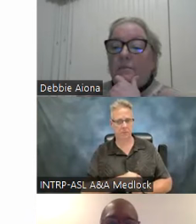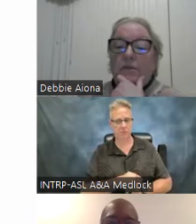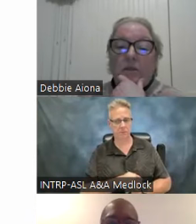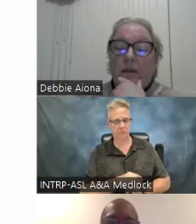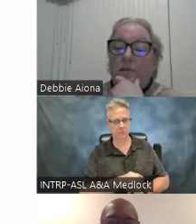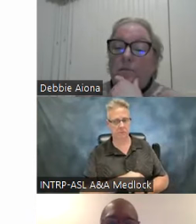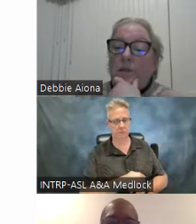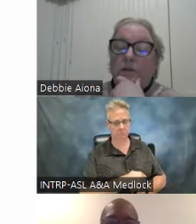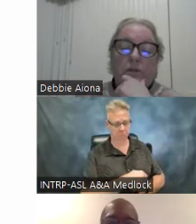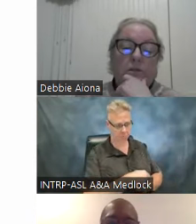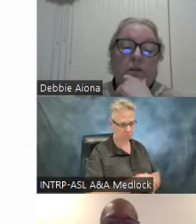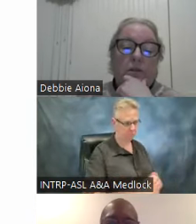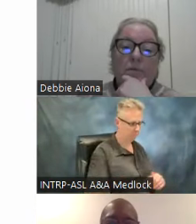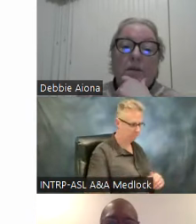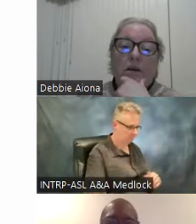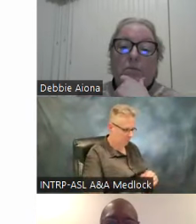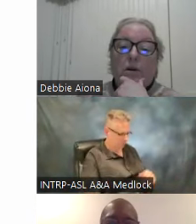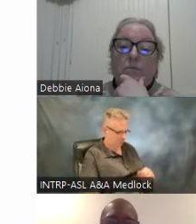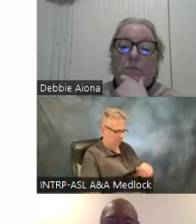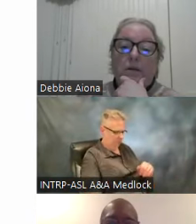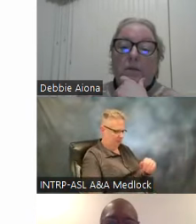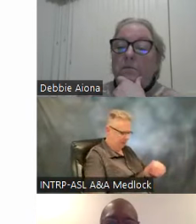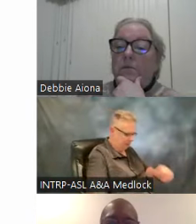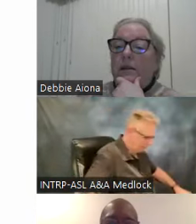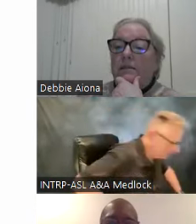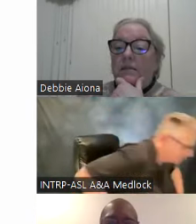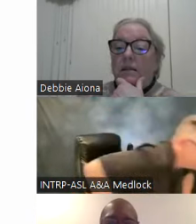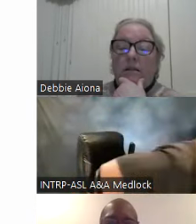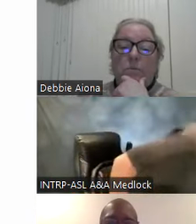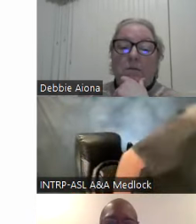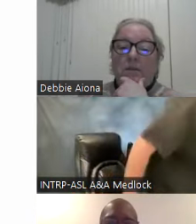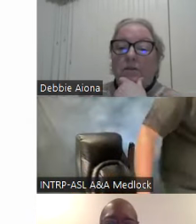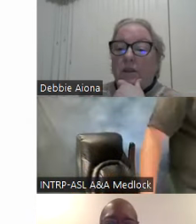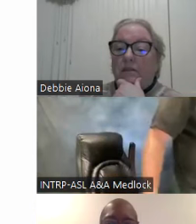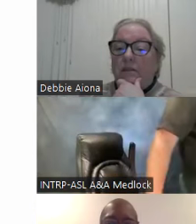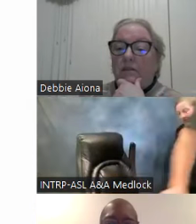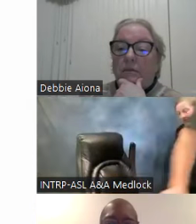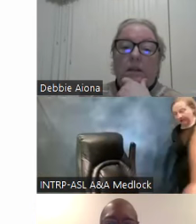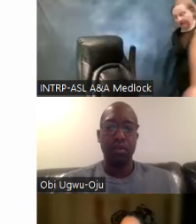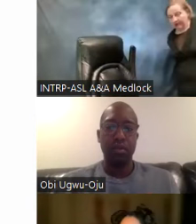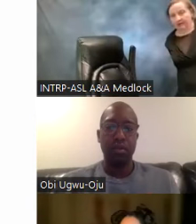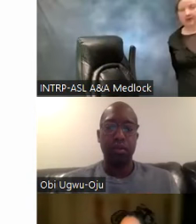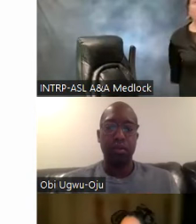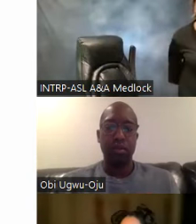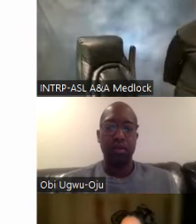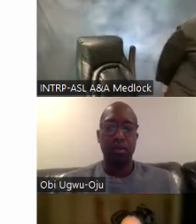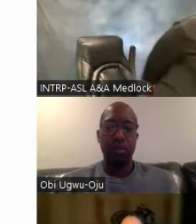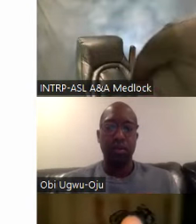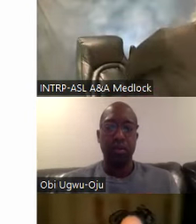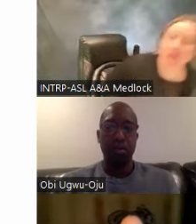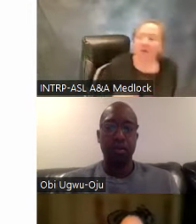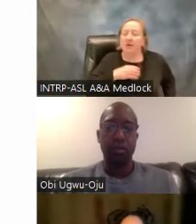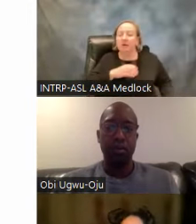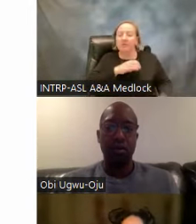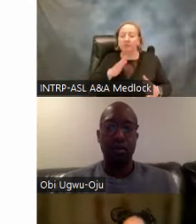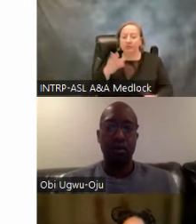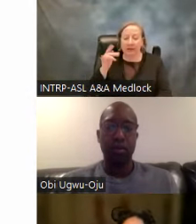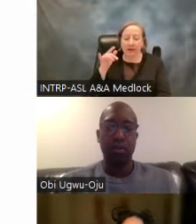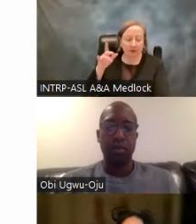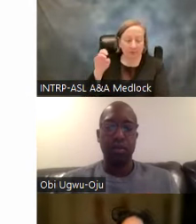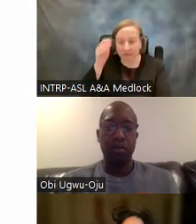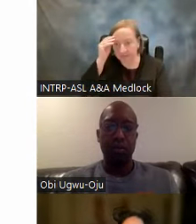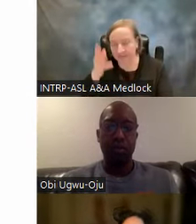ask Commissioner Handelman to correct me if I'm wrong, but my memory is that the Department of Justice, when they are